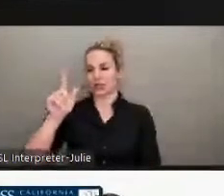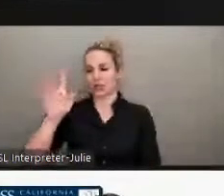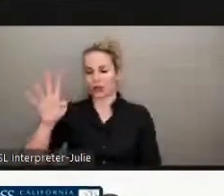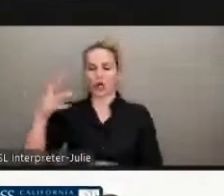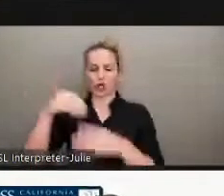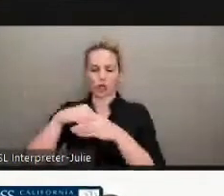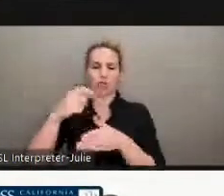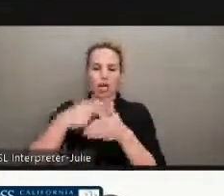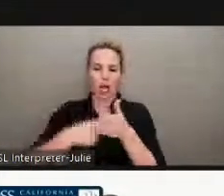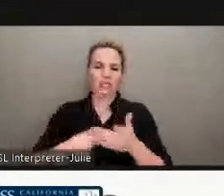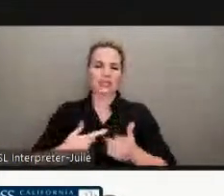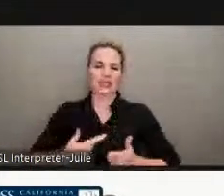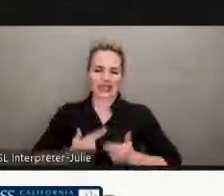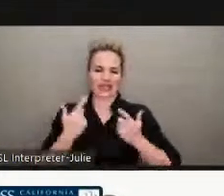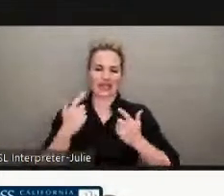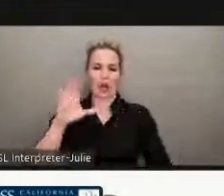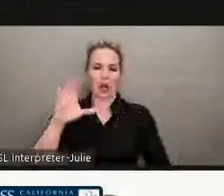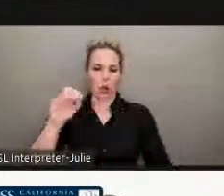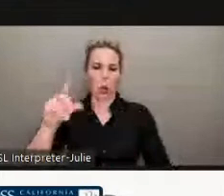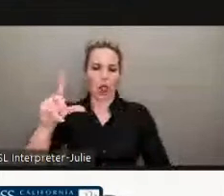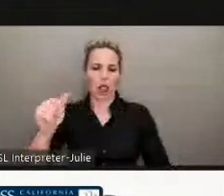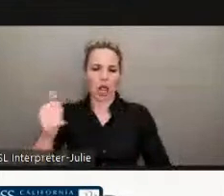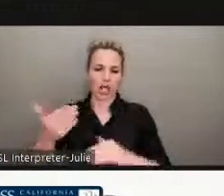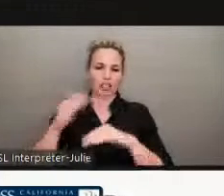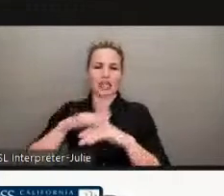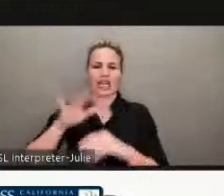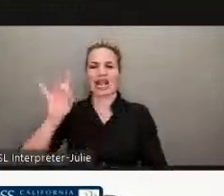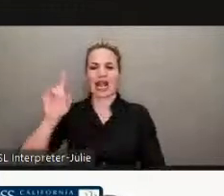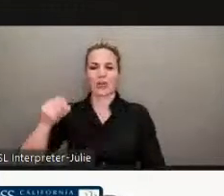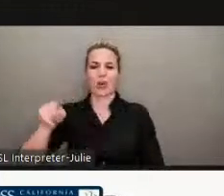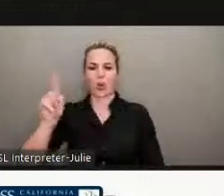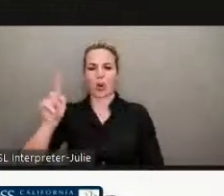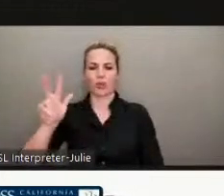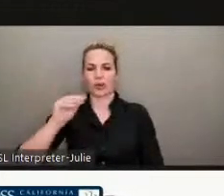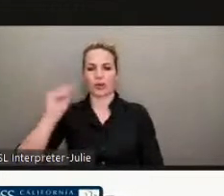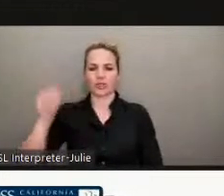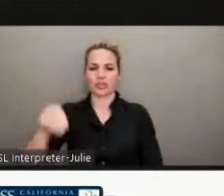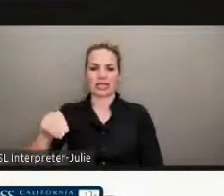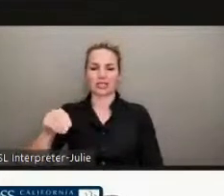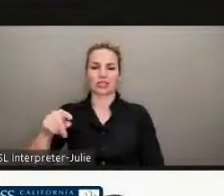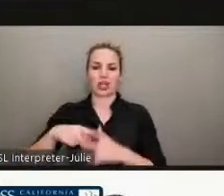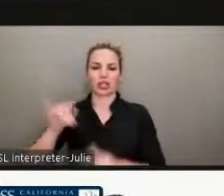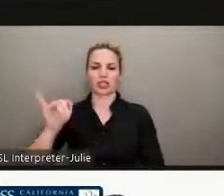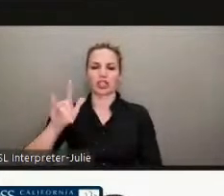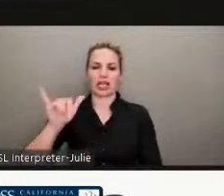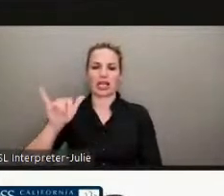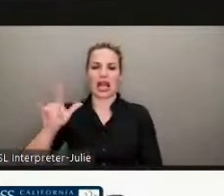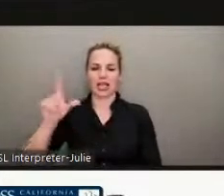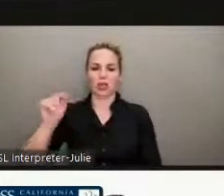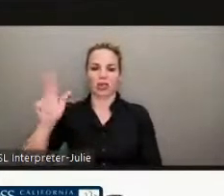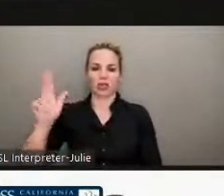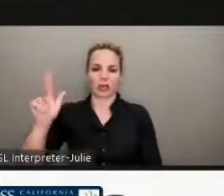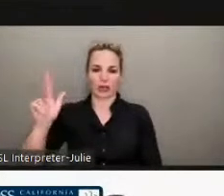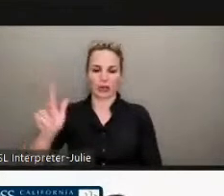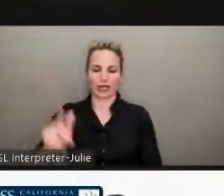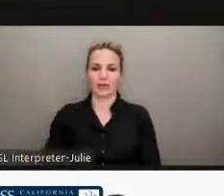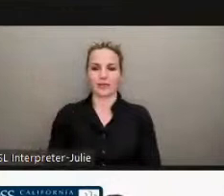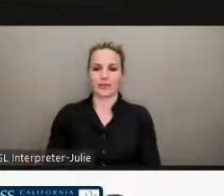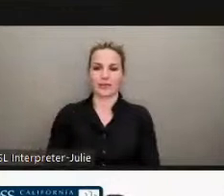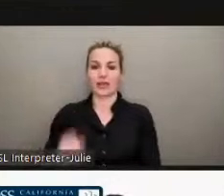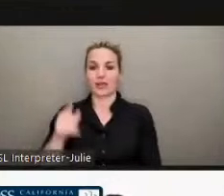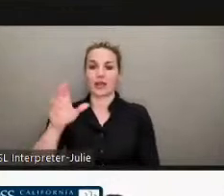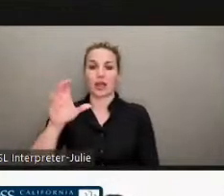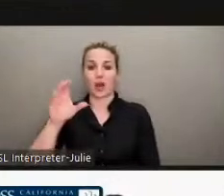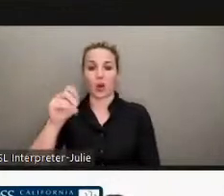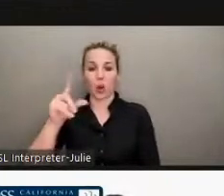cost of living adjustment, or COLA, of 8.13% effective July 2023. The COLA is